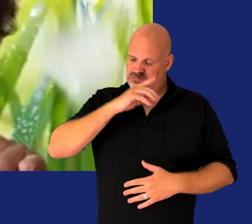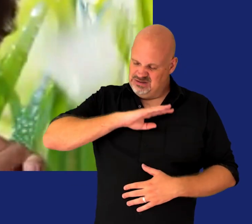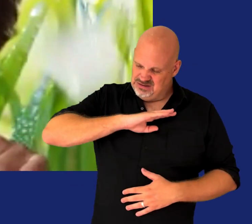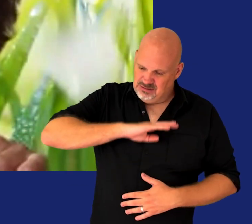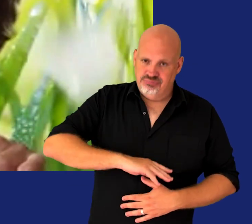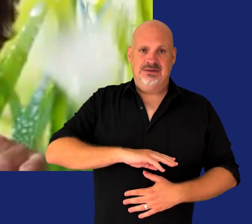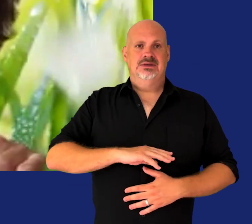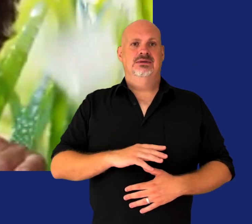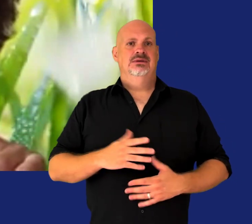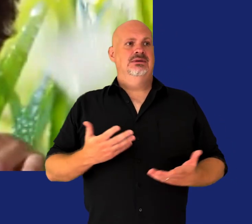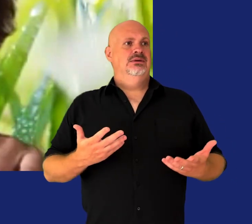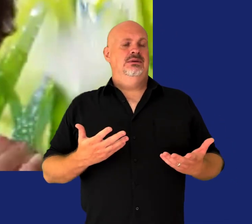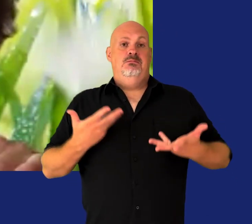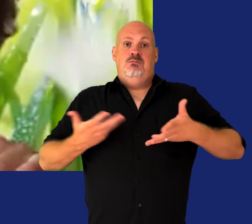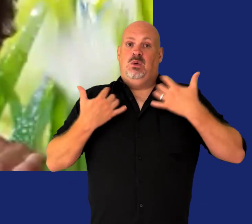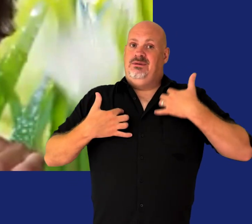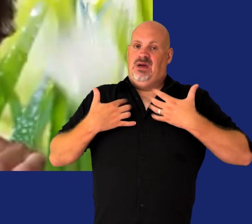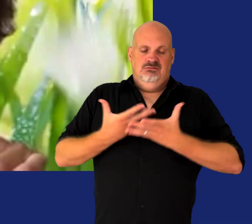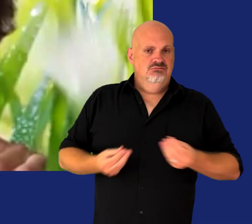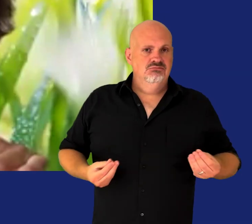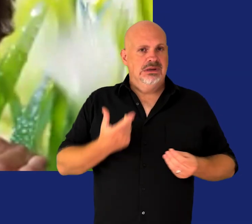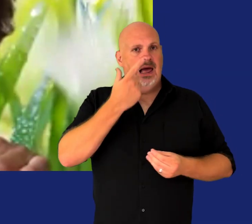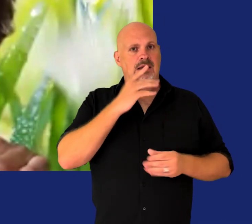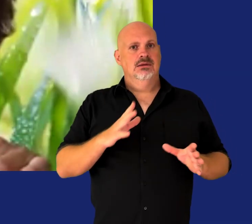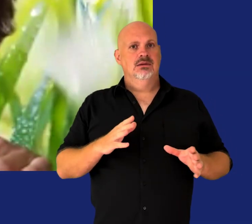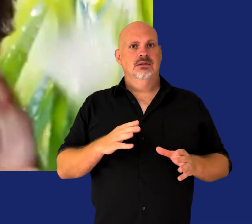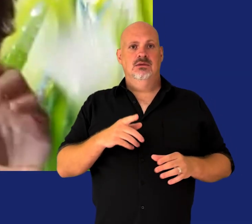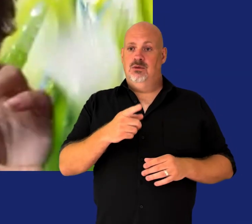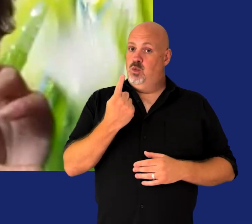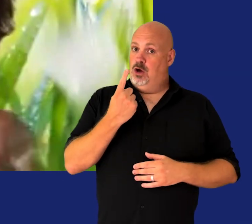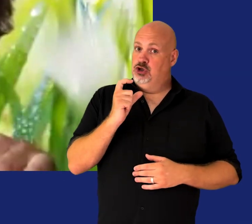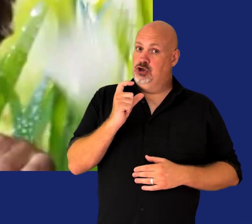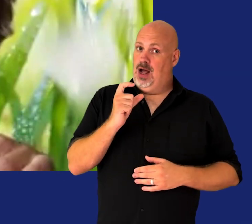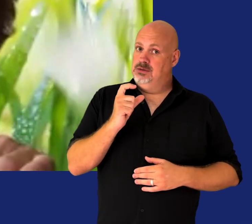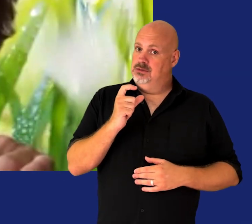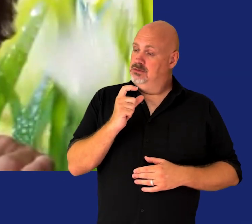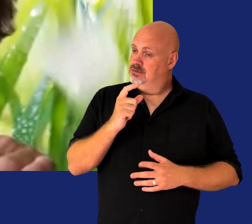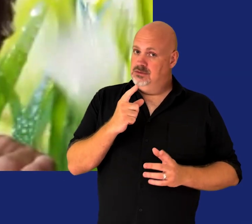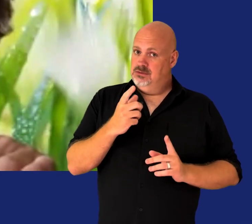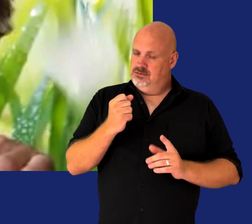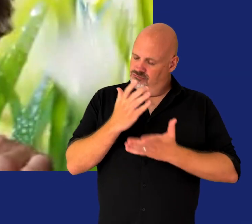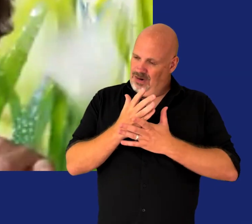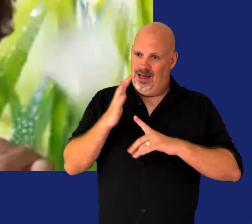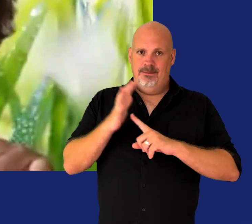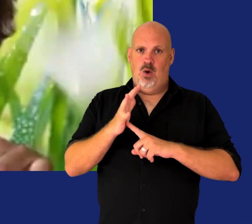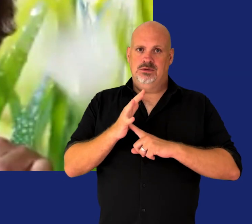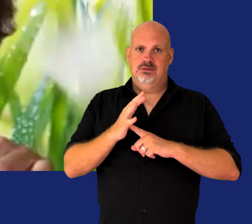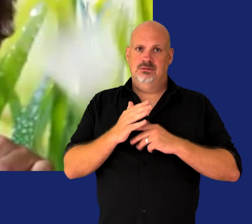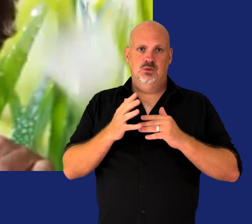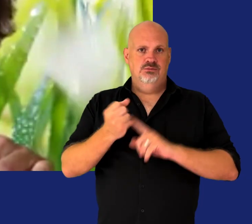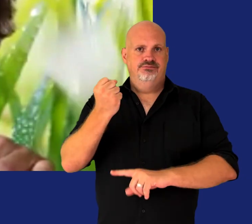can be very depressing and demotivating. So you get that one chance, and it's so important.